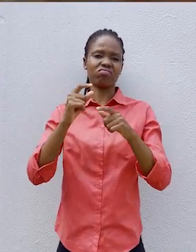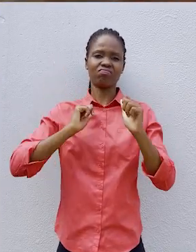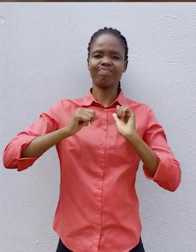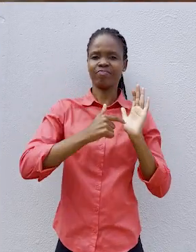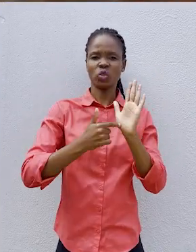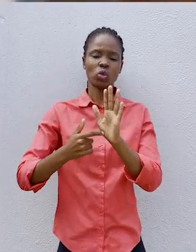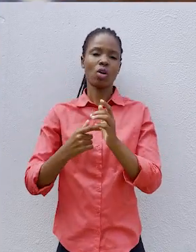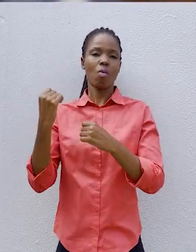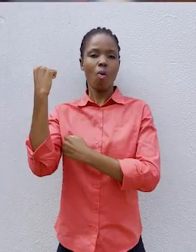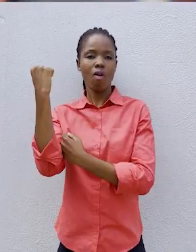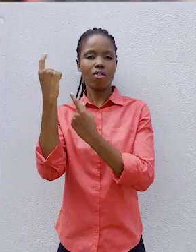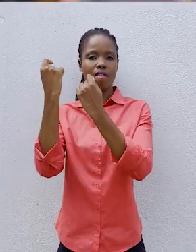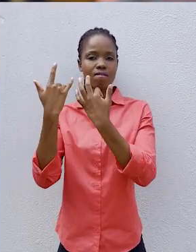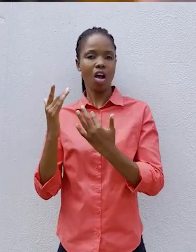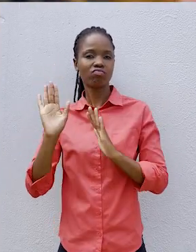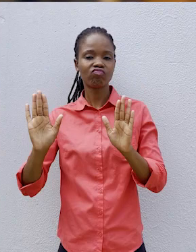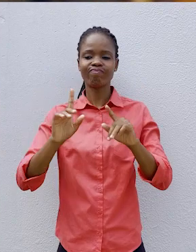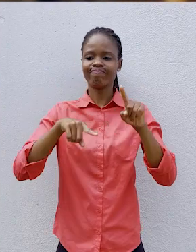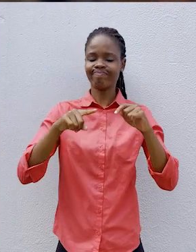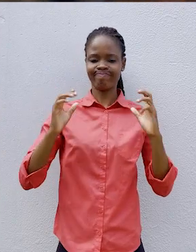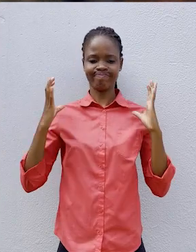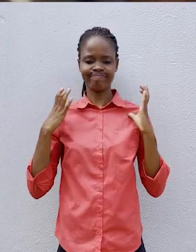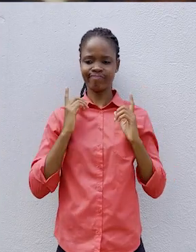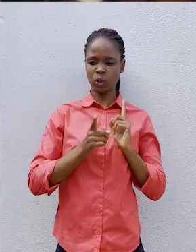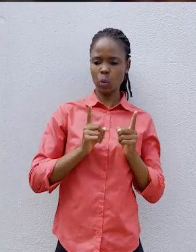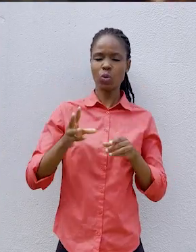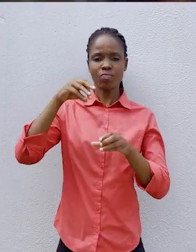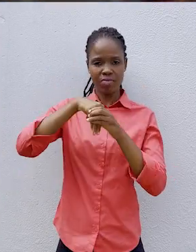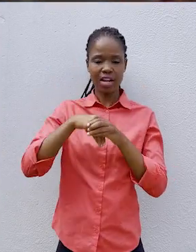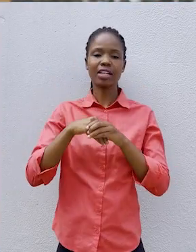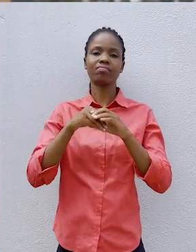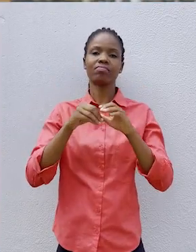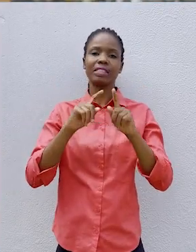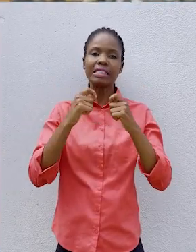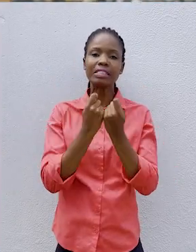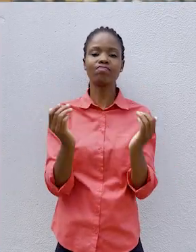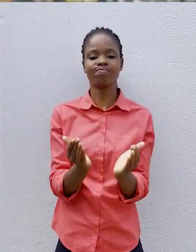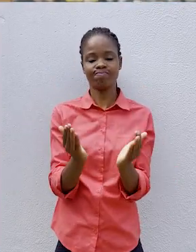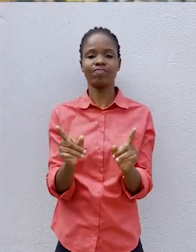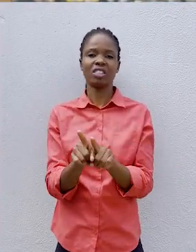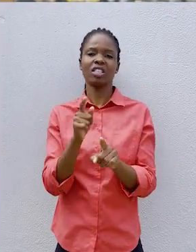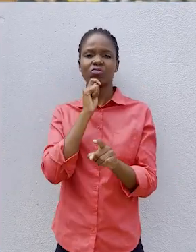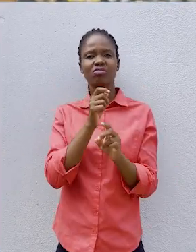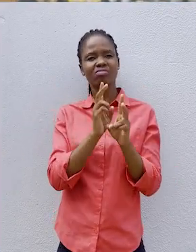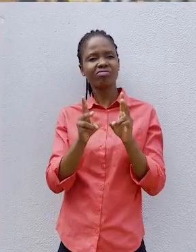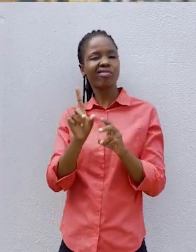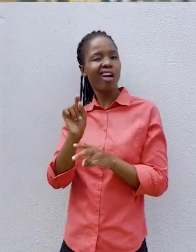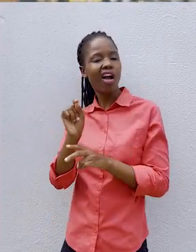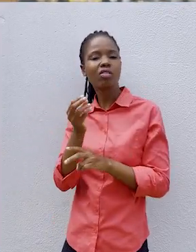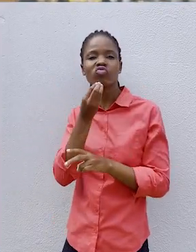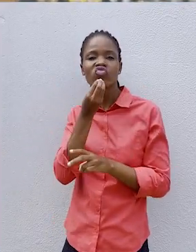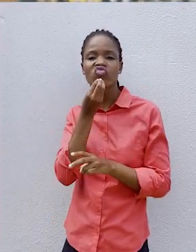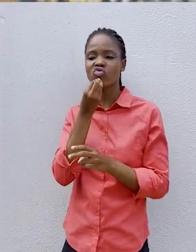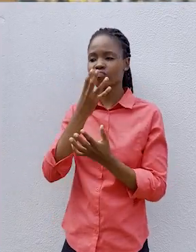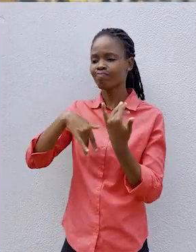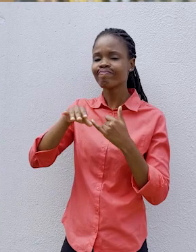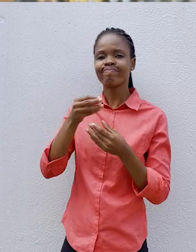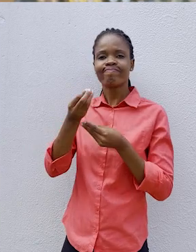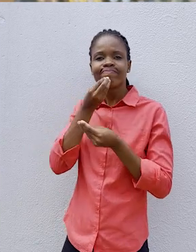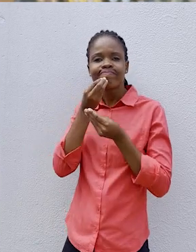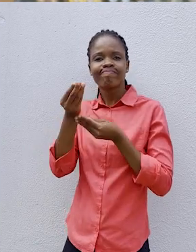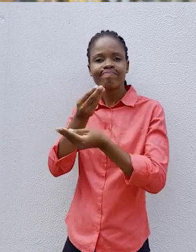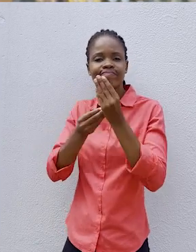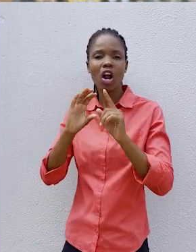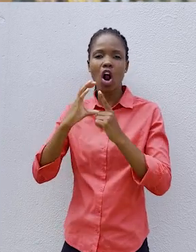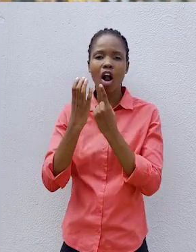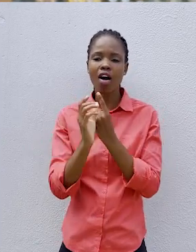and the finances, and also managing people in the theater. I just like to try different foods. I think sharing food is